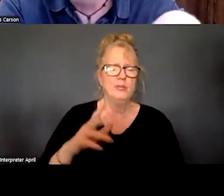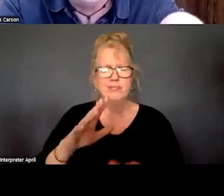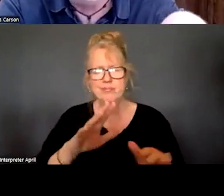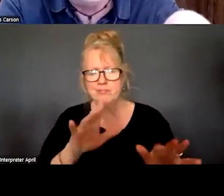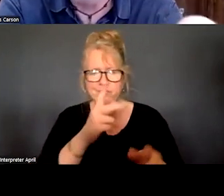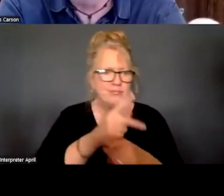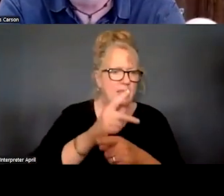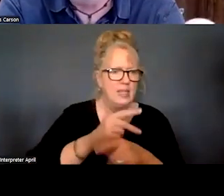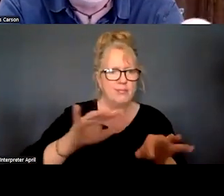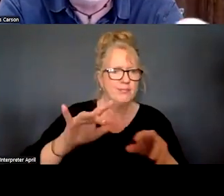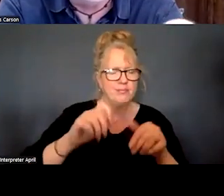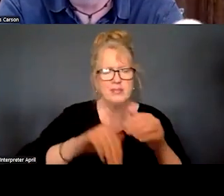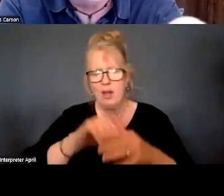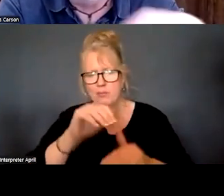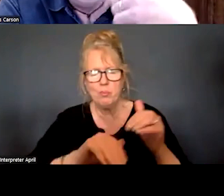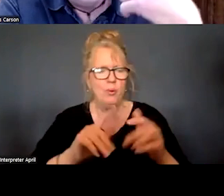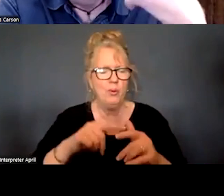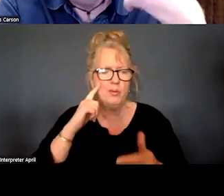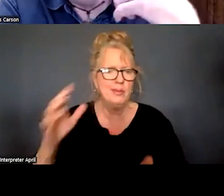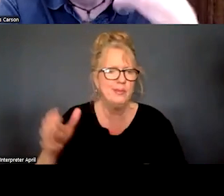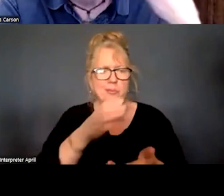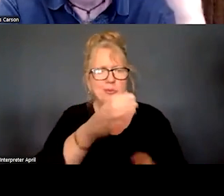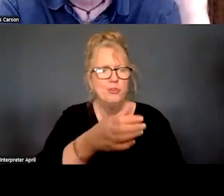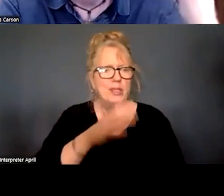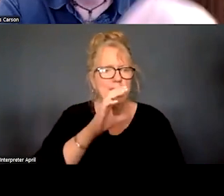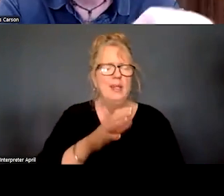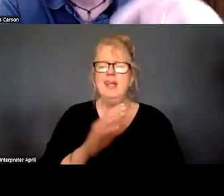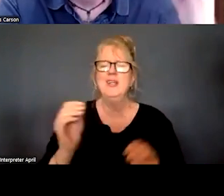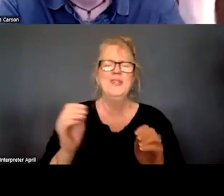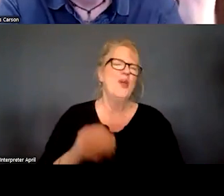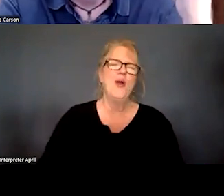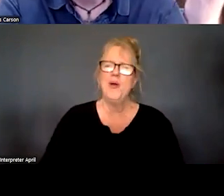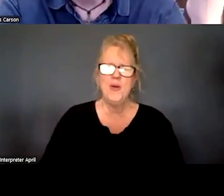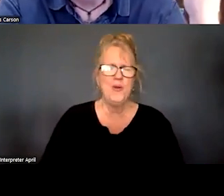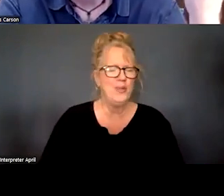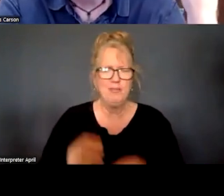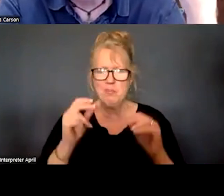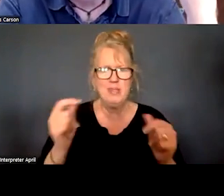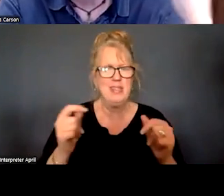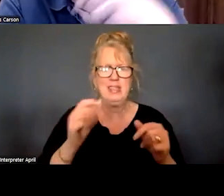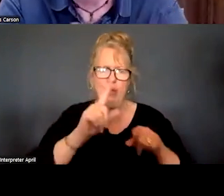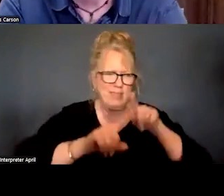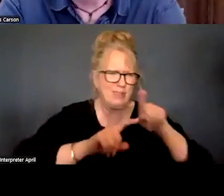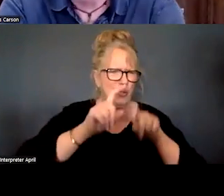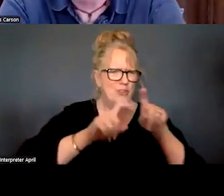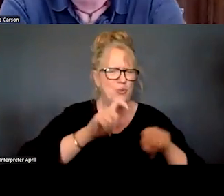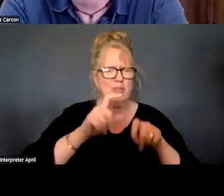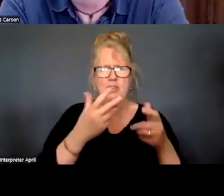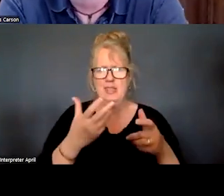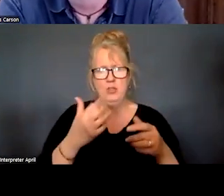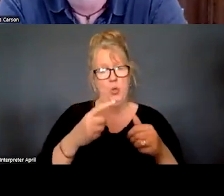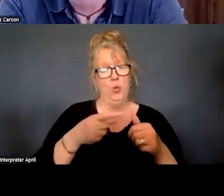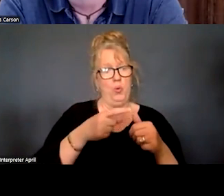get you comfortable, get you a little Coke, whatever it is. No, it is like immediately you've got some questions to answer. And one of those is